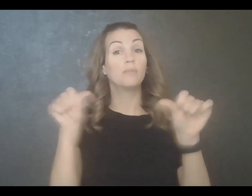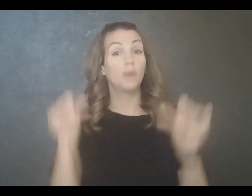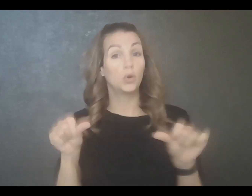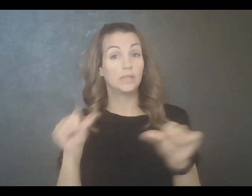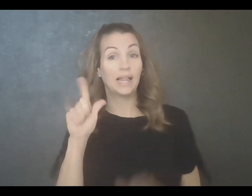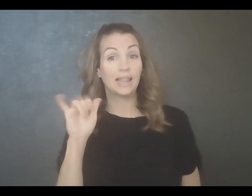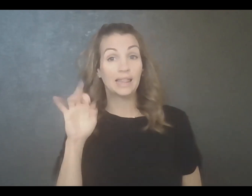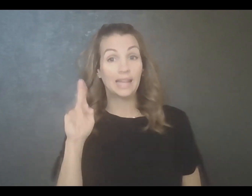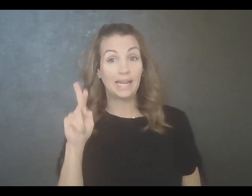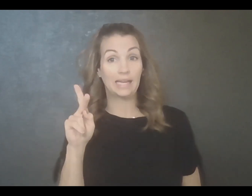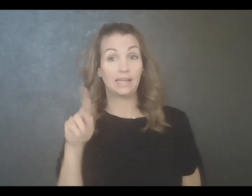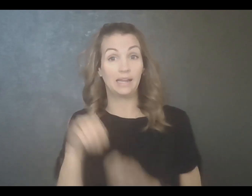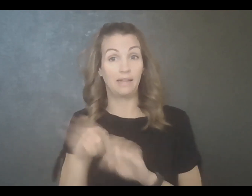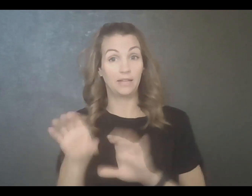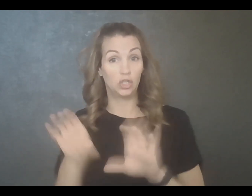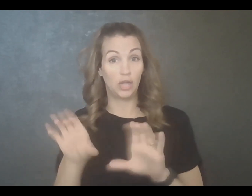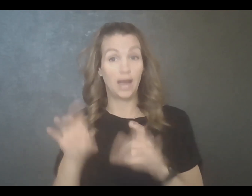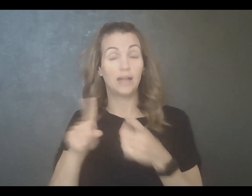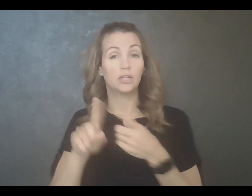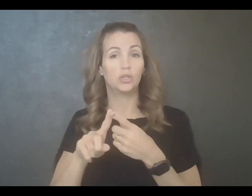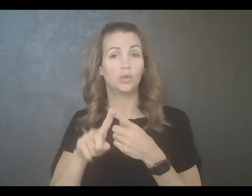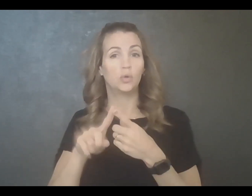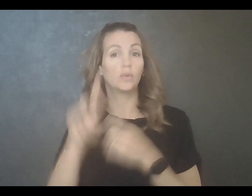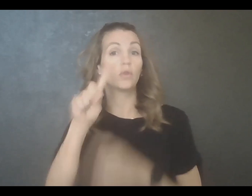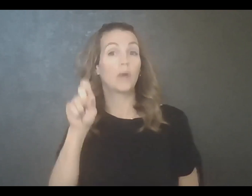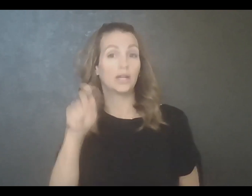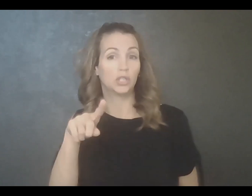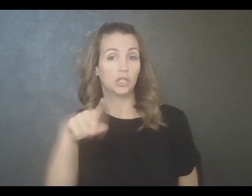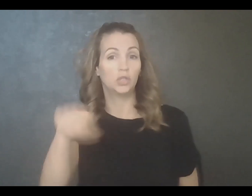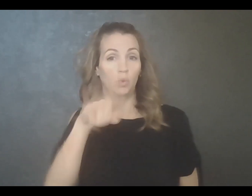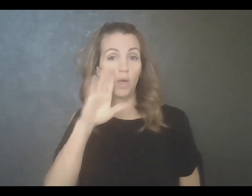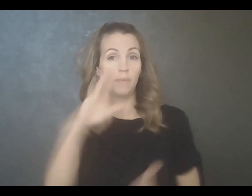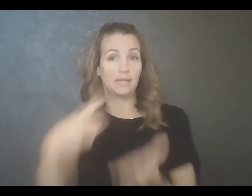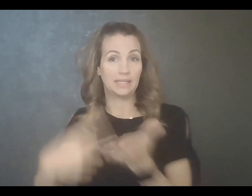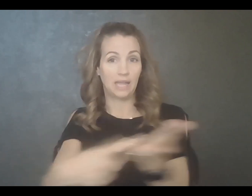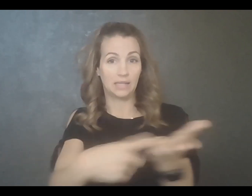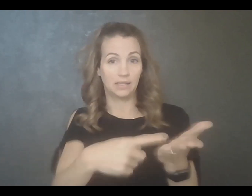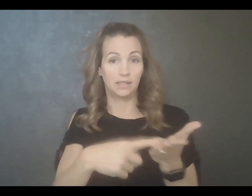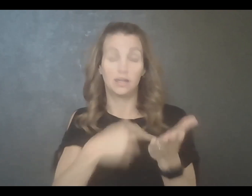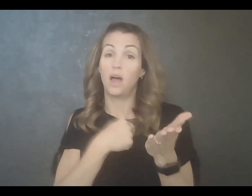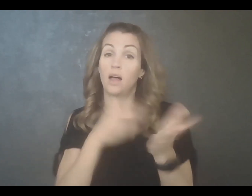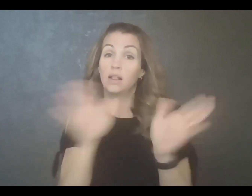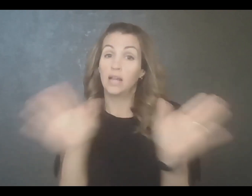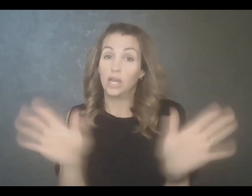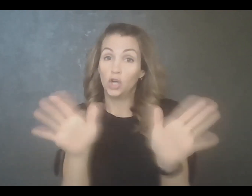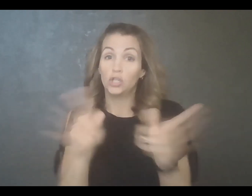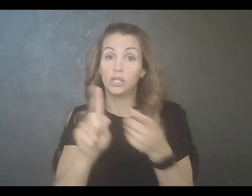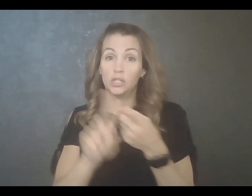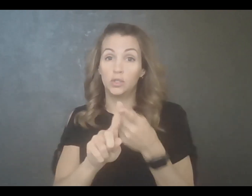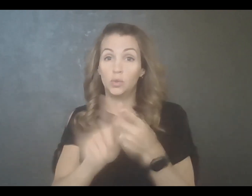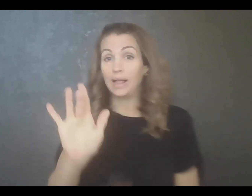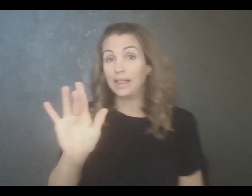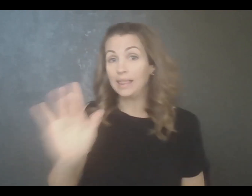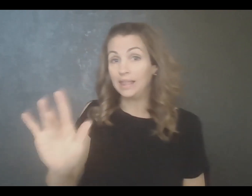those discussion starters that you'll be doing in your breakout rooms. So I'll encourage you to click on that link right